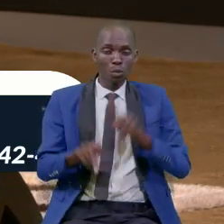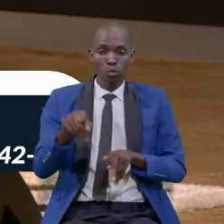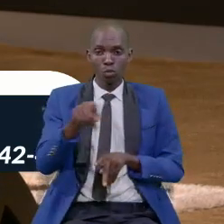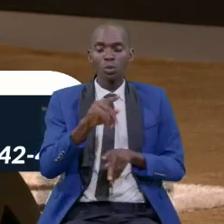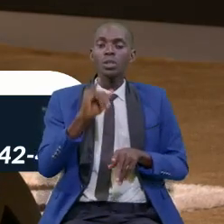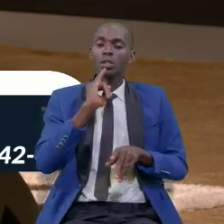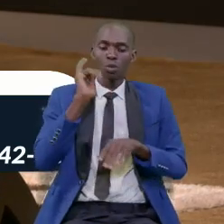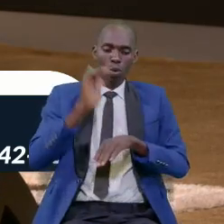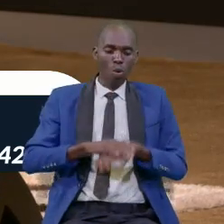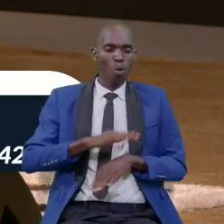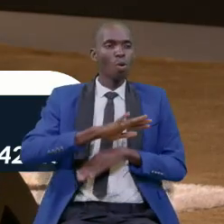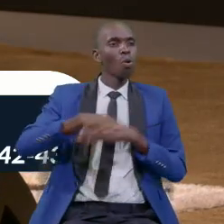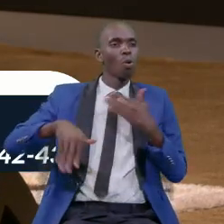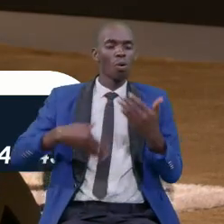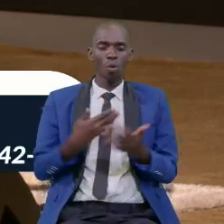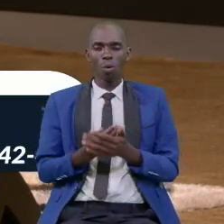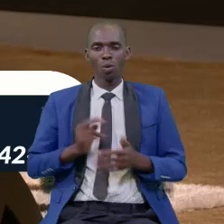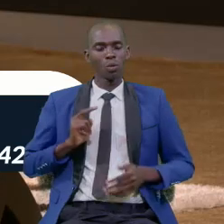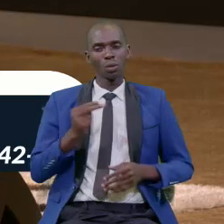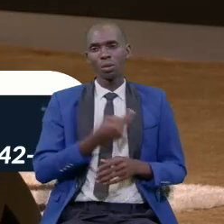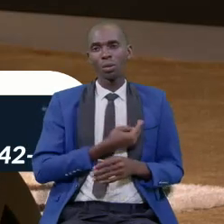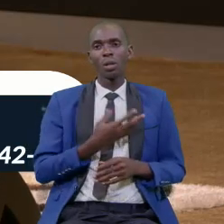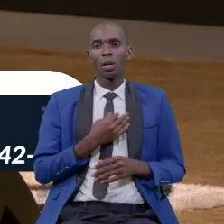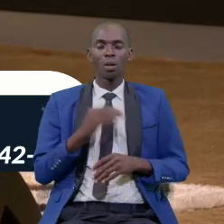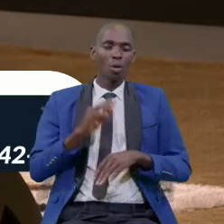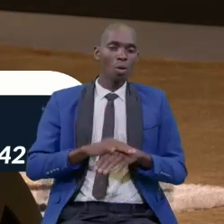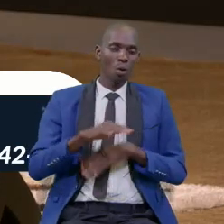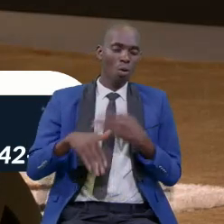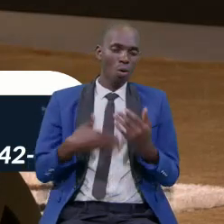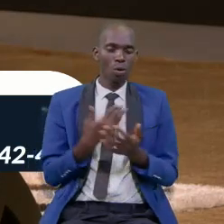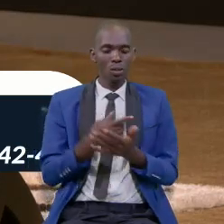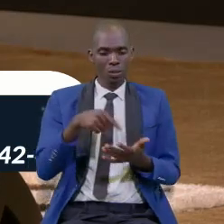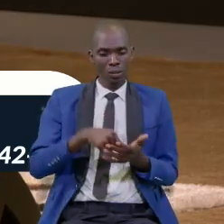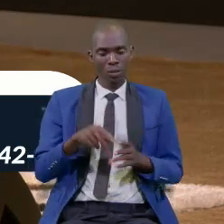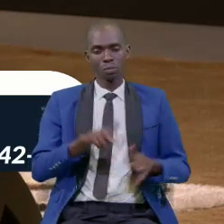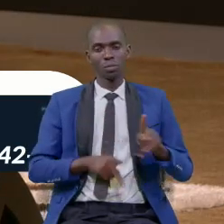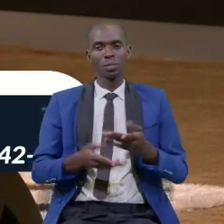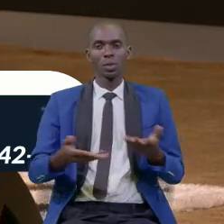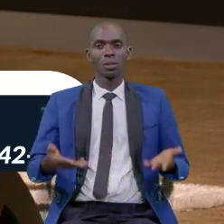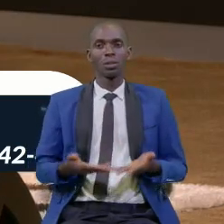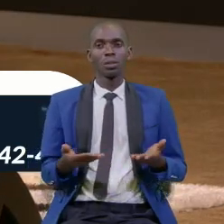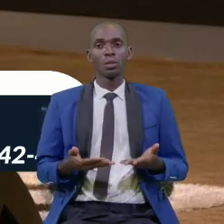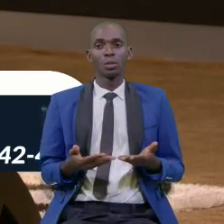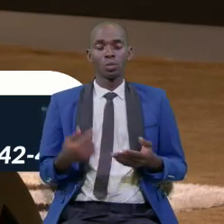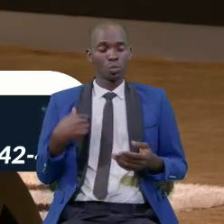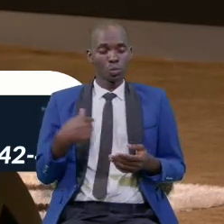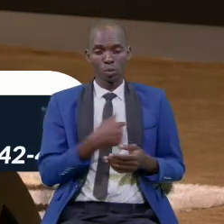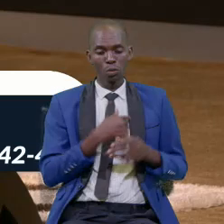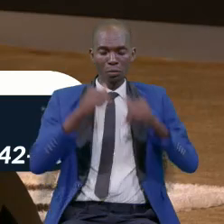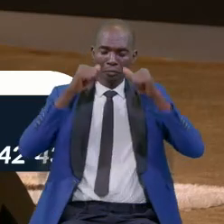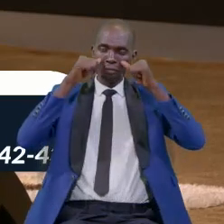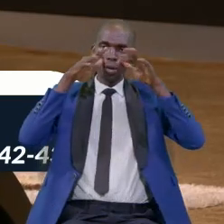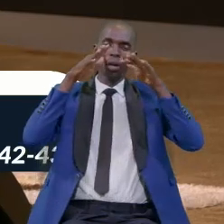that all the inhabitants of the land, the faint